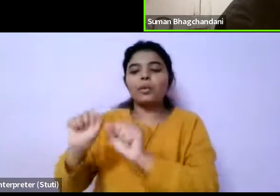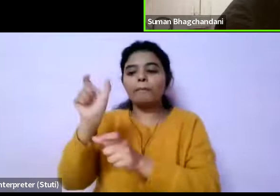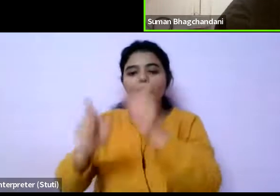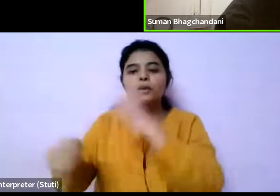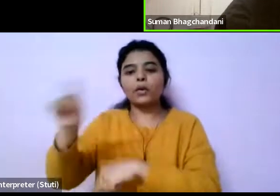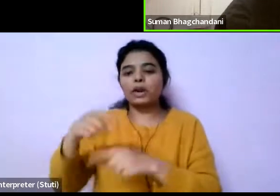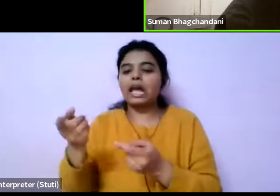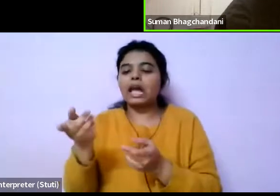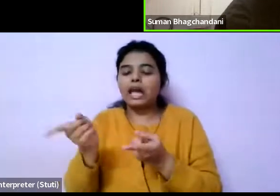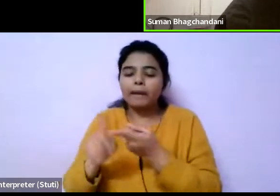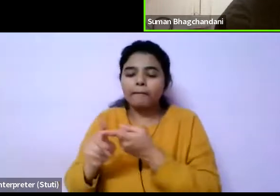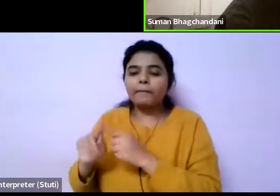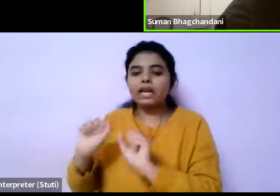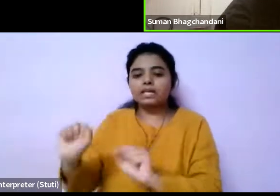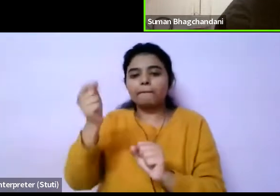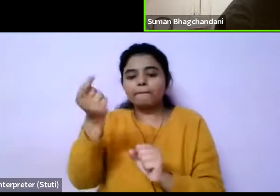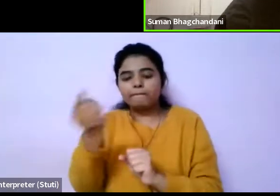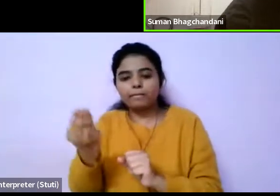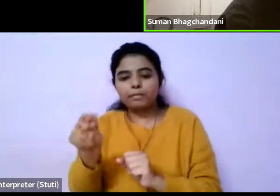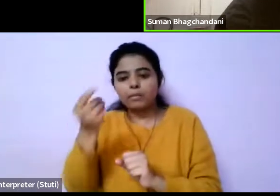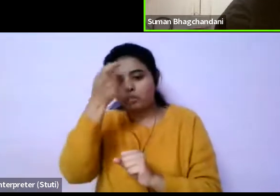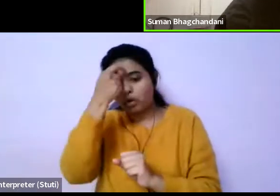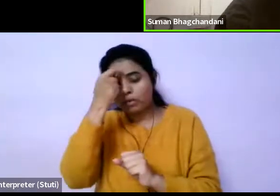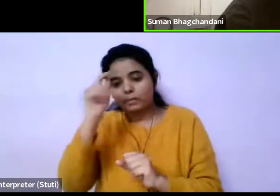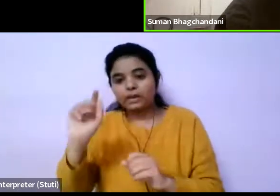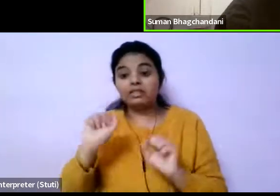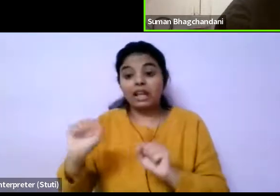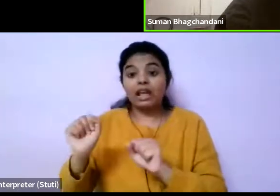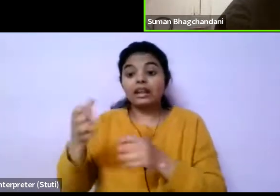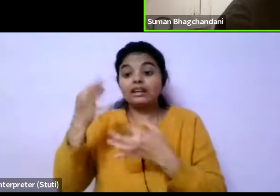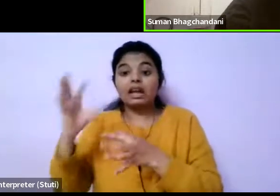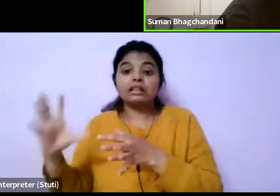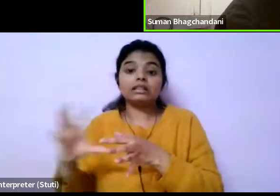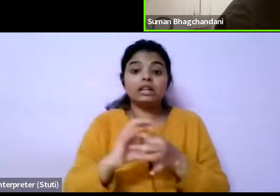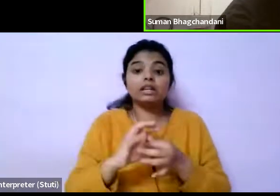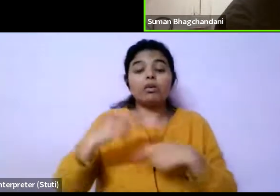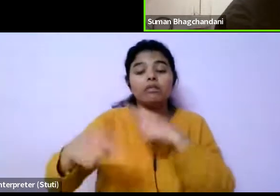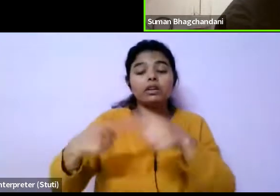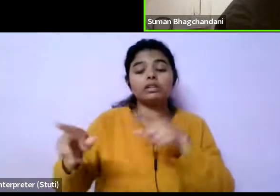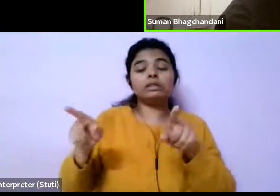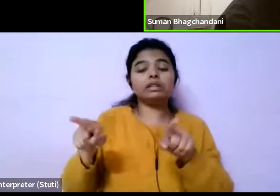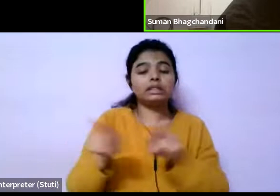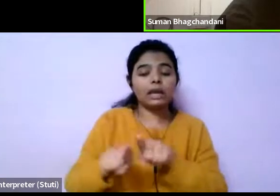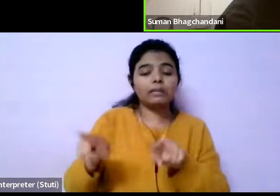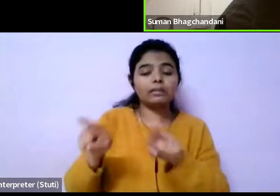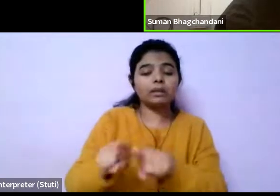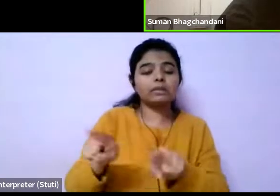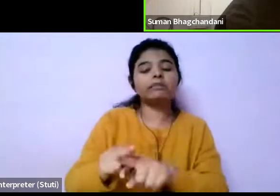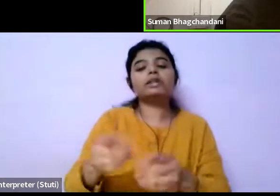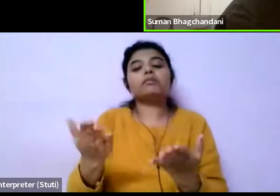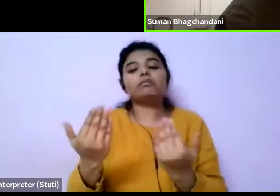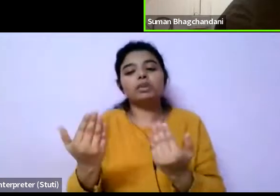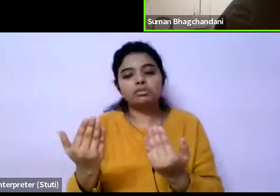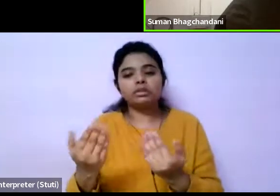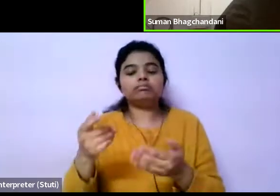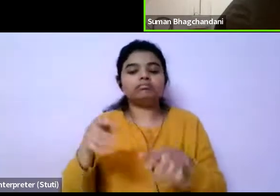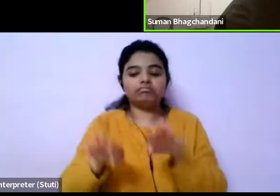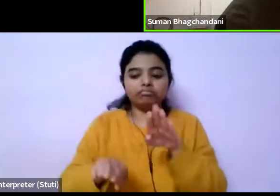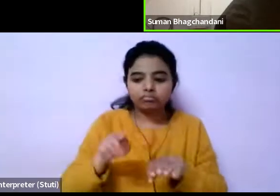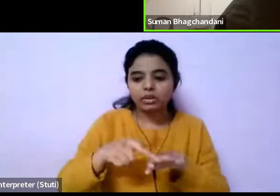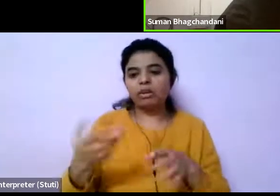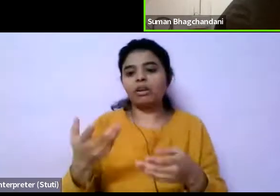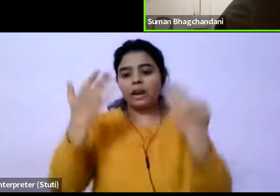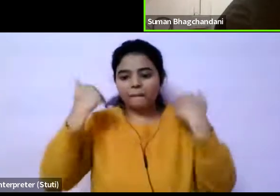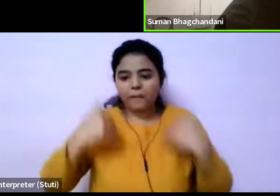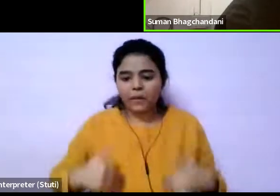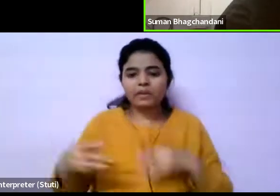may be so because overcoming these injuries is central to the practice of securing a normative appearance of a performer. Hence, during my conversation